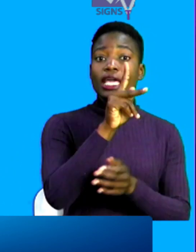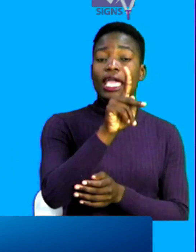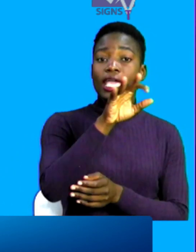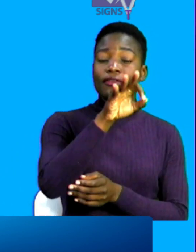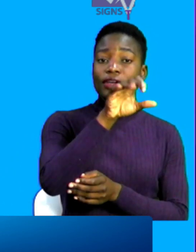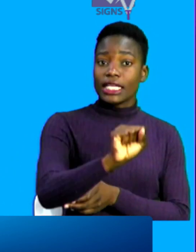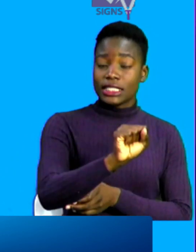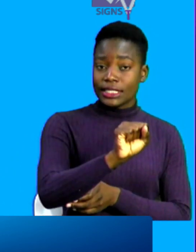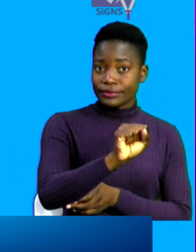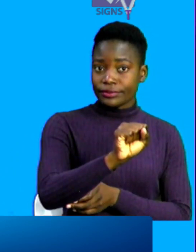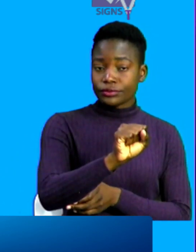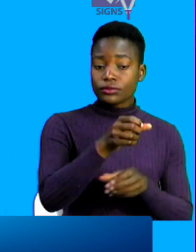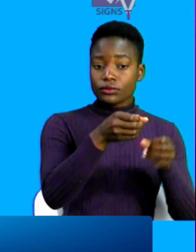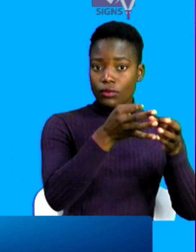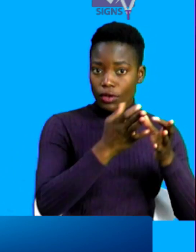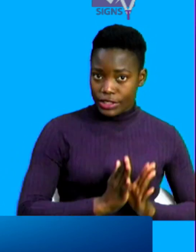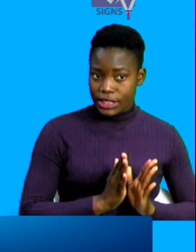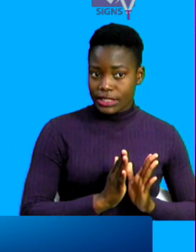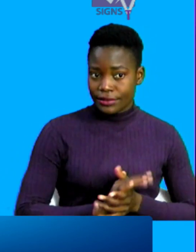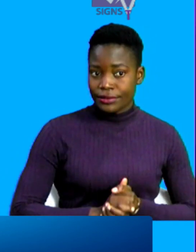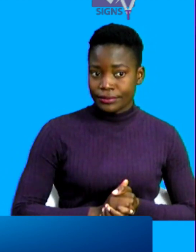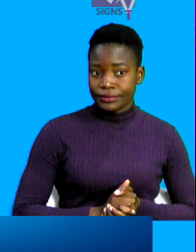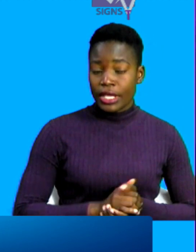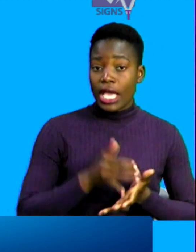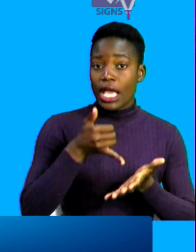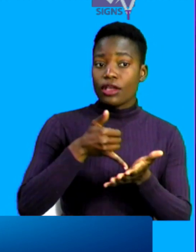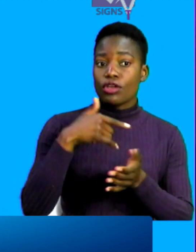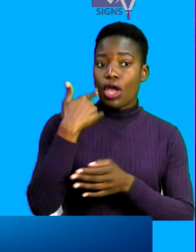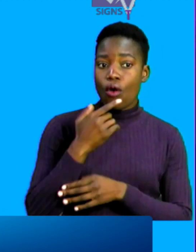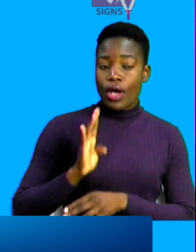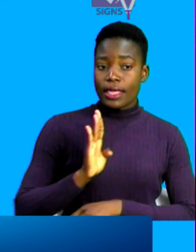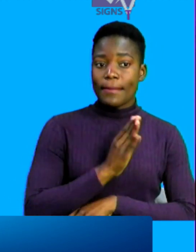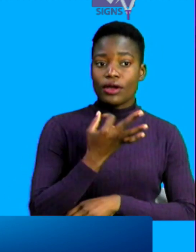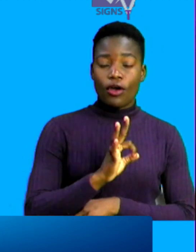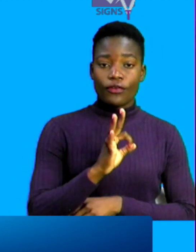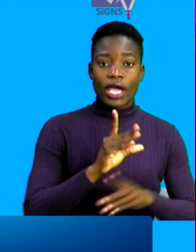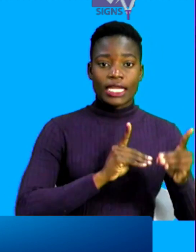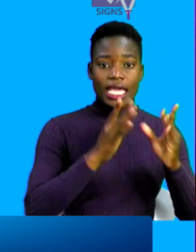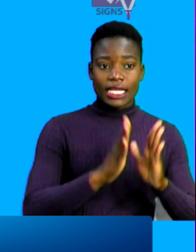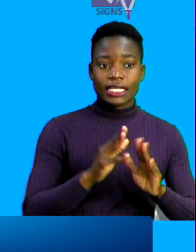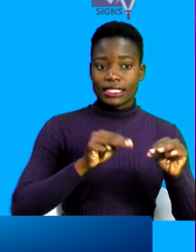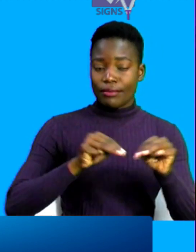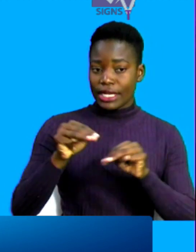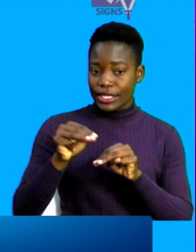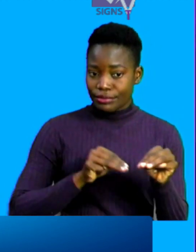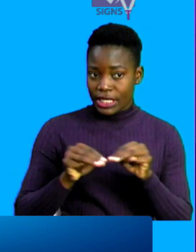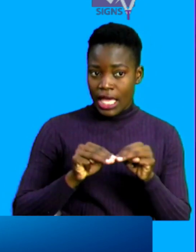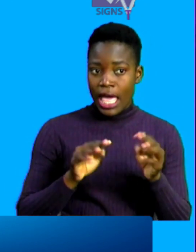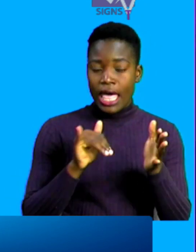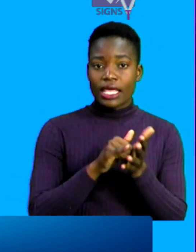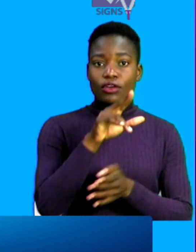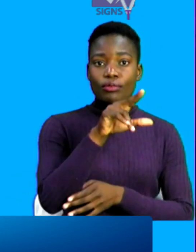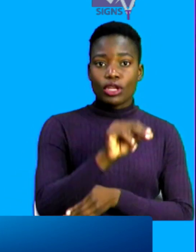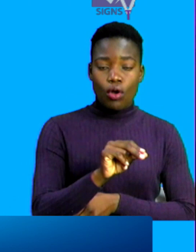Service officers, including the board of directors, the management, that there will be no